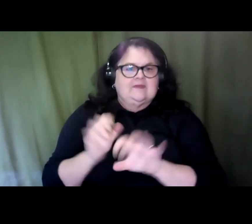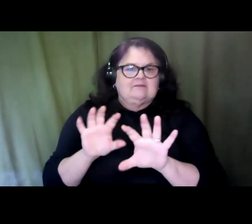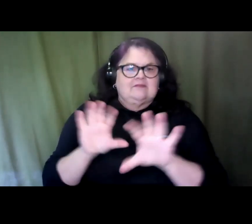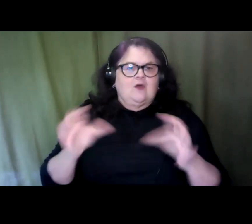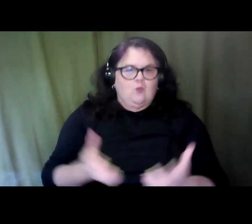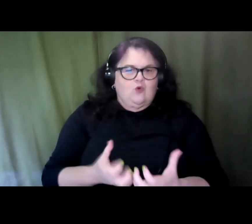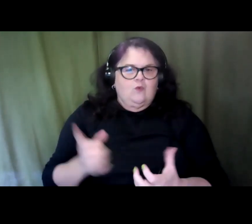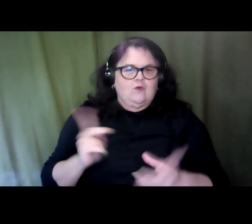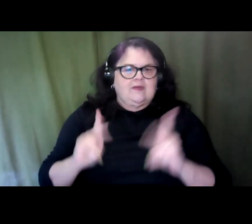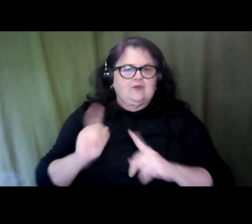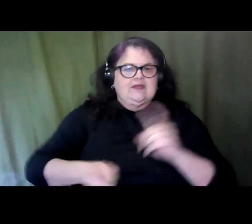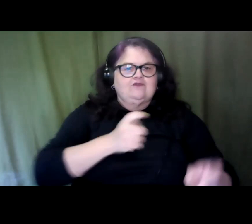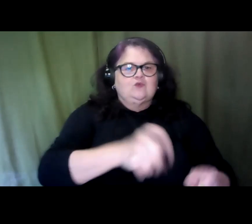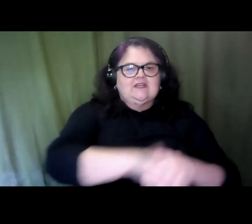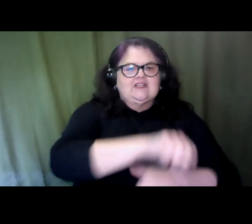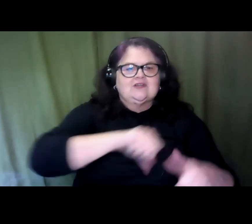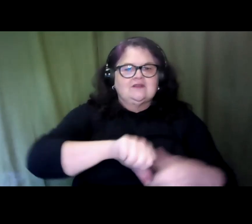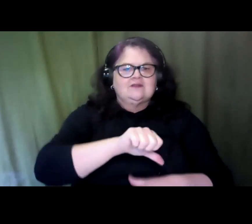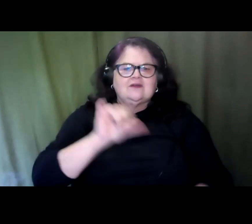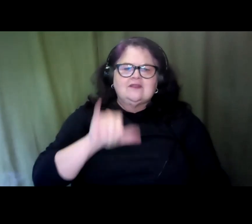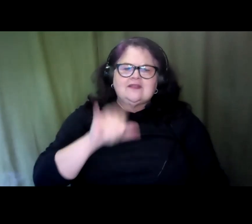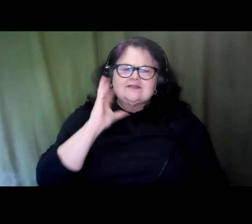other. And I was like, that's a really beautiful attitude.